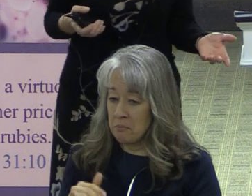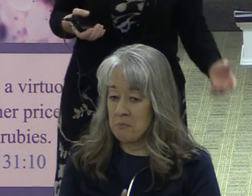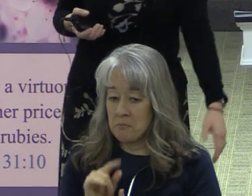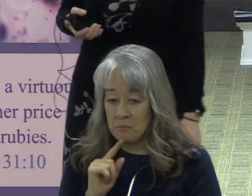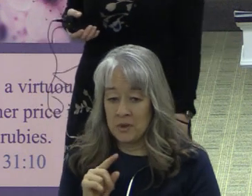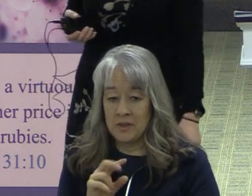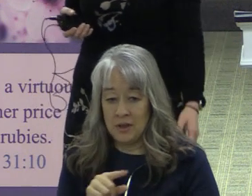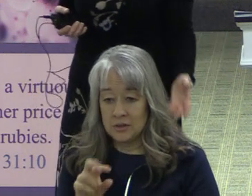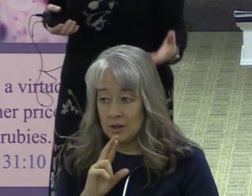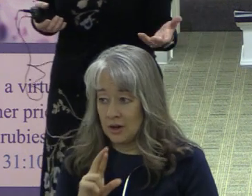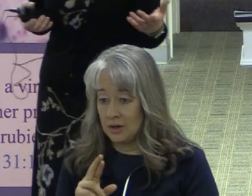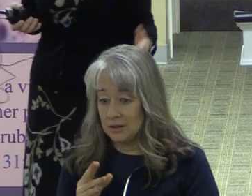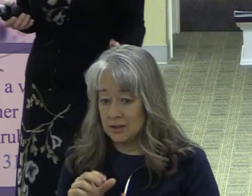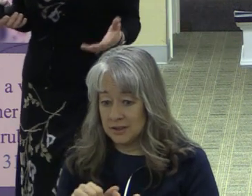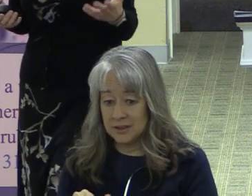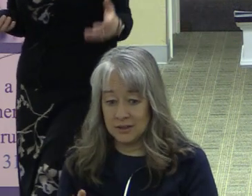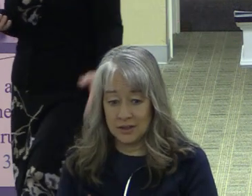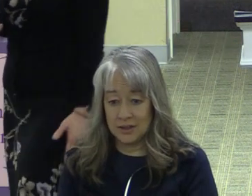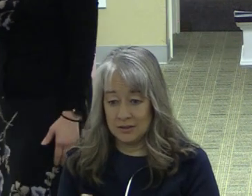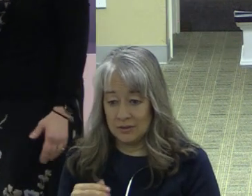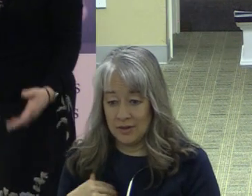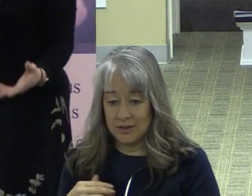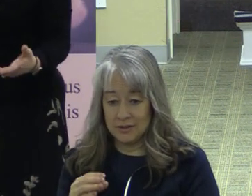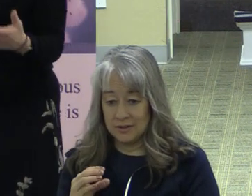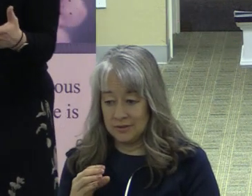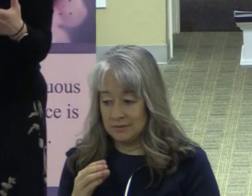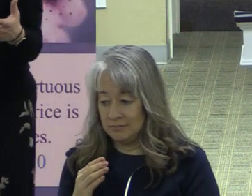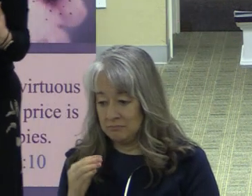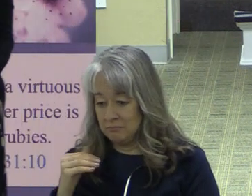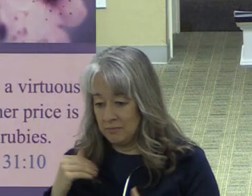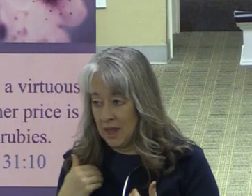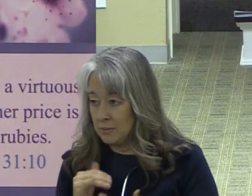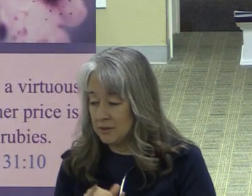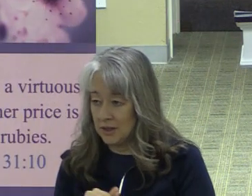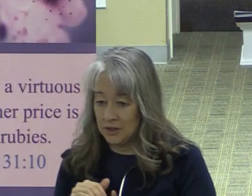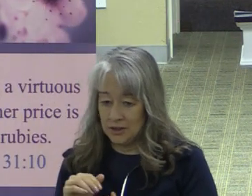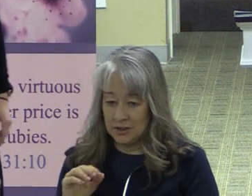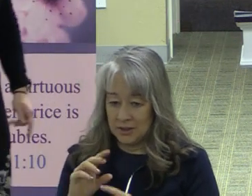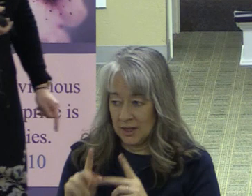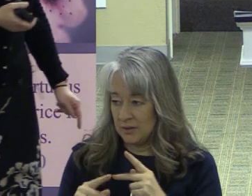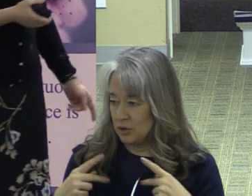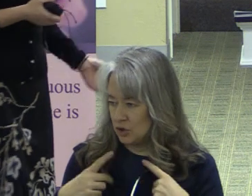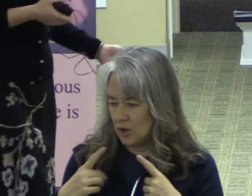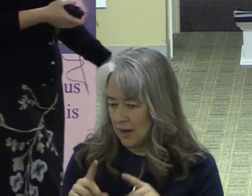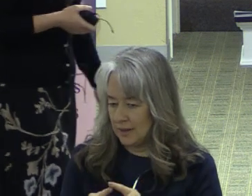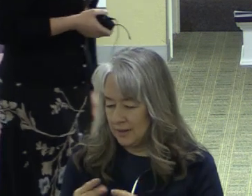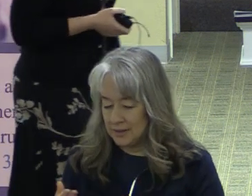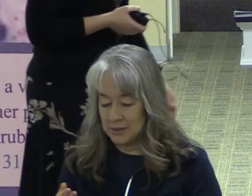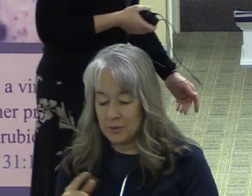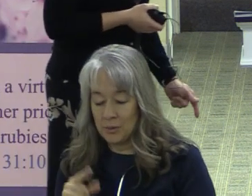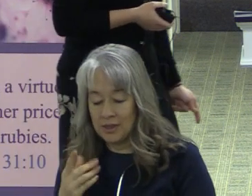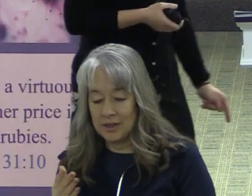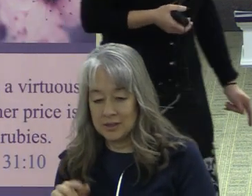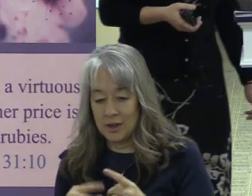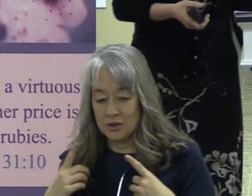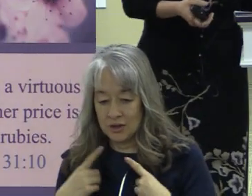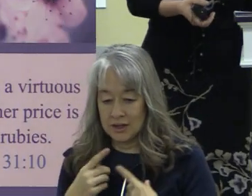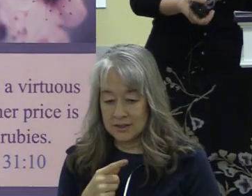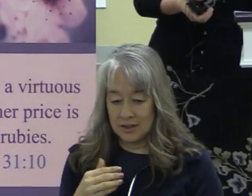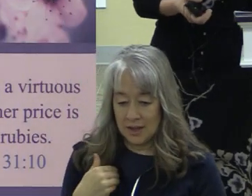really those are still, like, we have these creatures that are still these kind of dragonish sort of things. But one of the things about dragons is